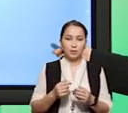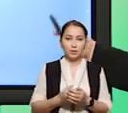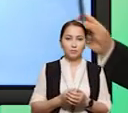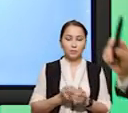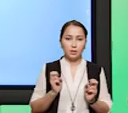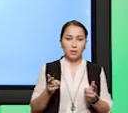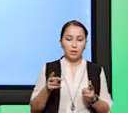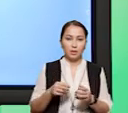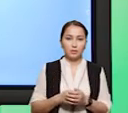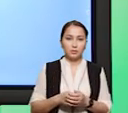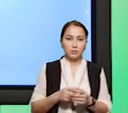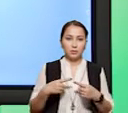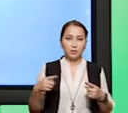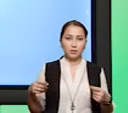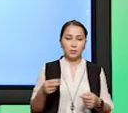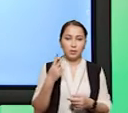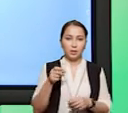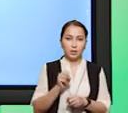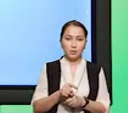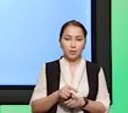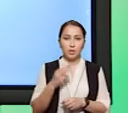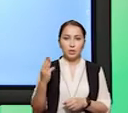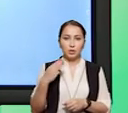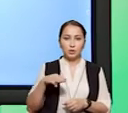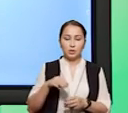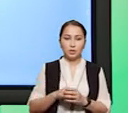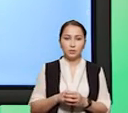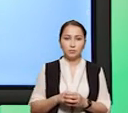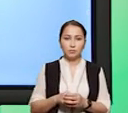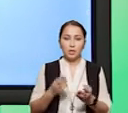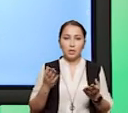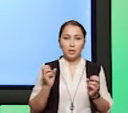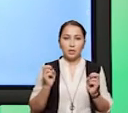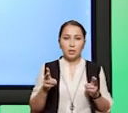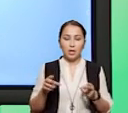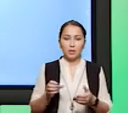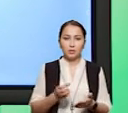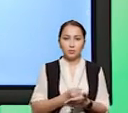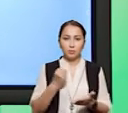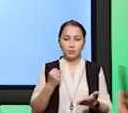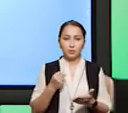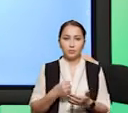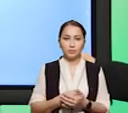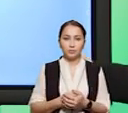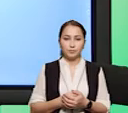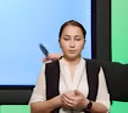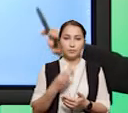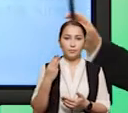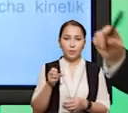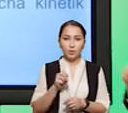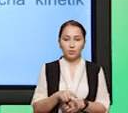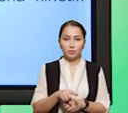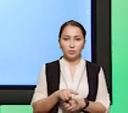qiladi? Ikkinchi topshiriq: Shtirin tajribasidan qanday natijalar kelib chiqadi?